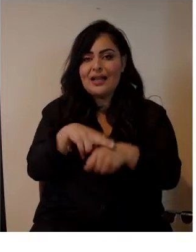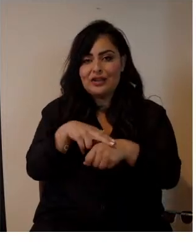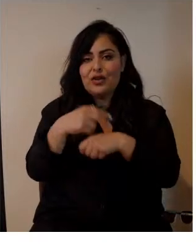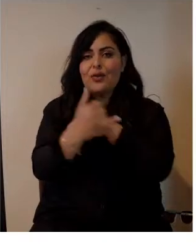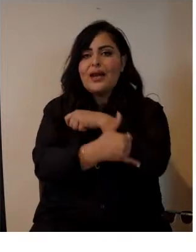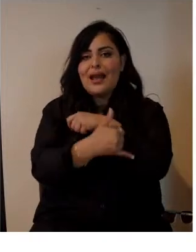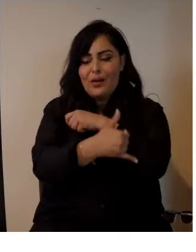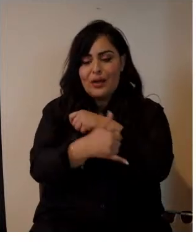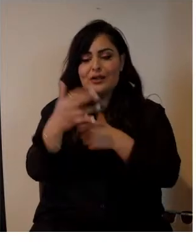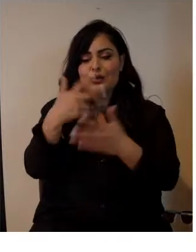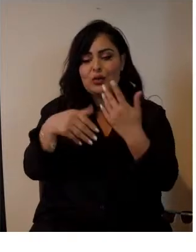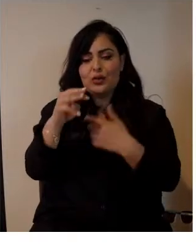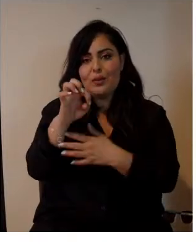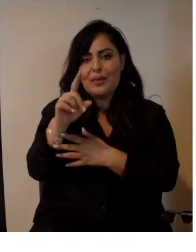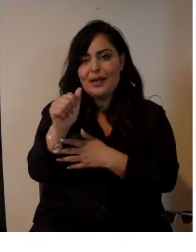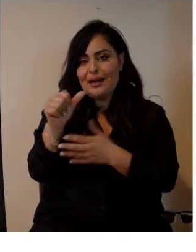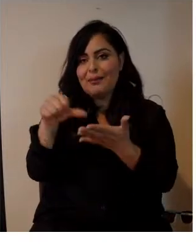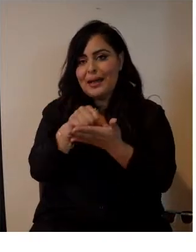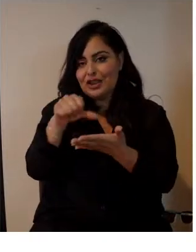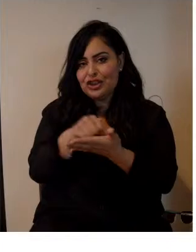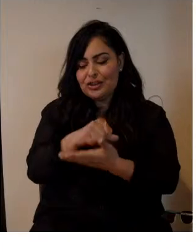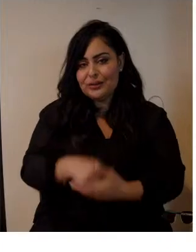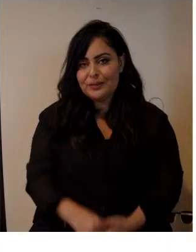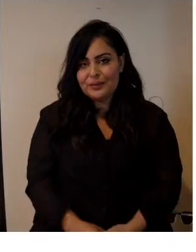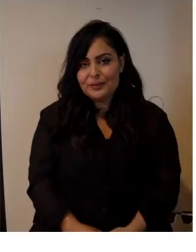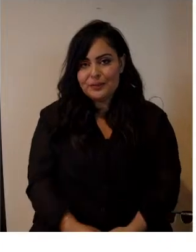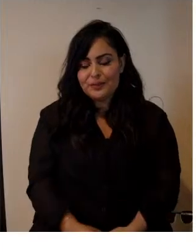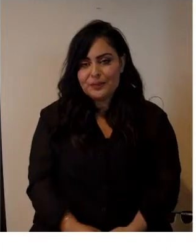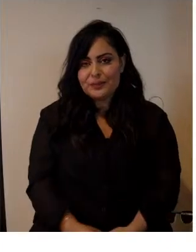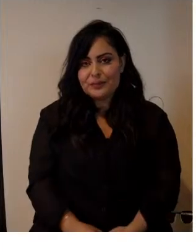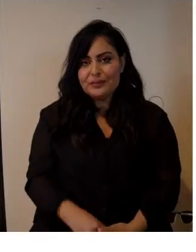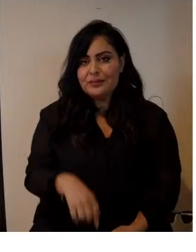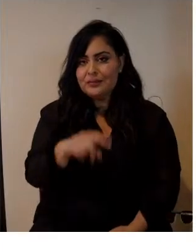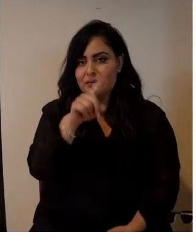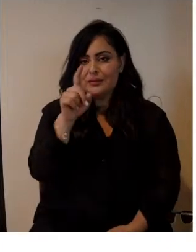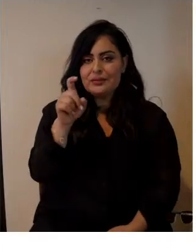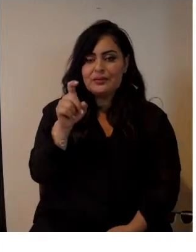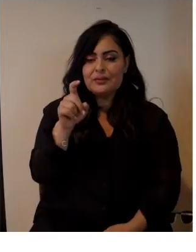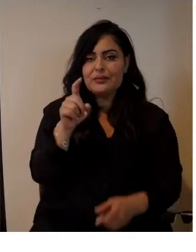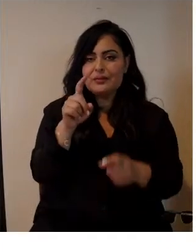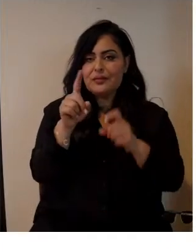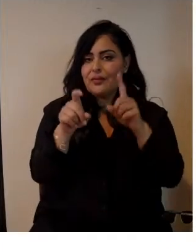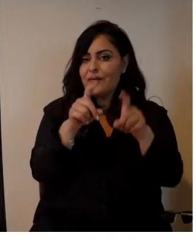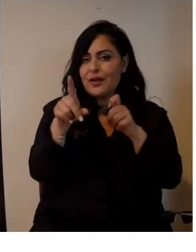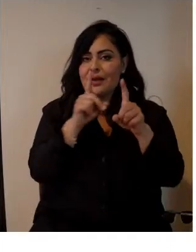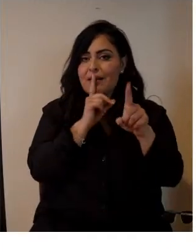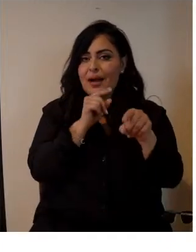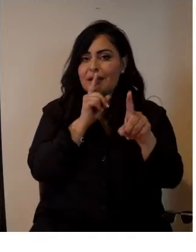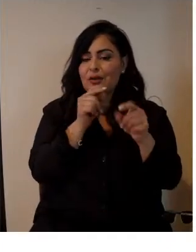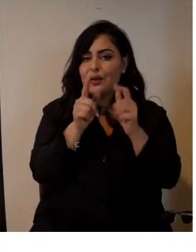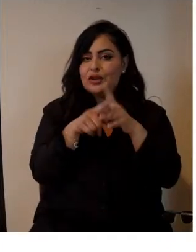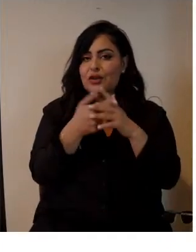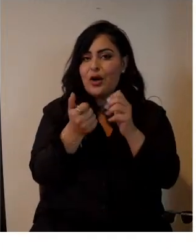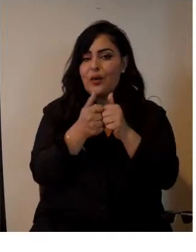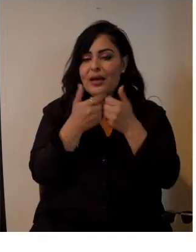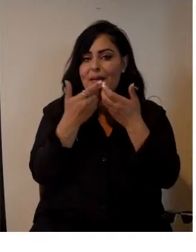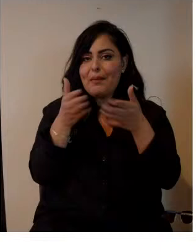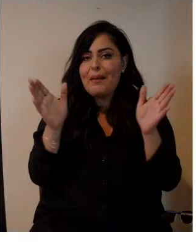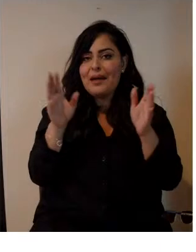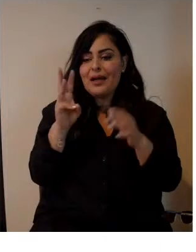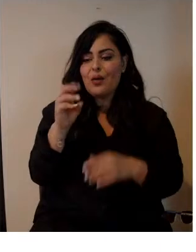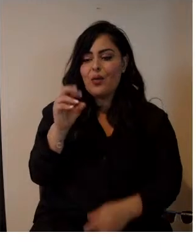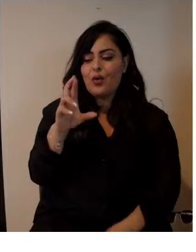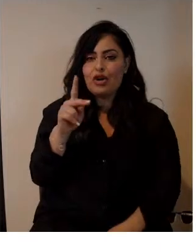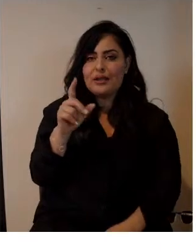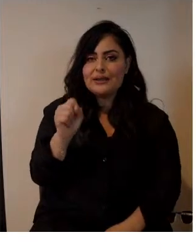media pages. I'm going to have, for our question and answers, we're going to start right now with our Public Works, and we're